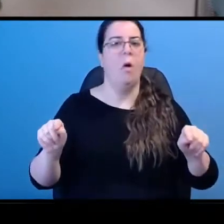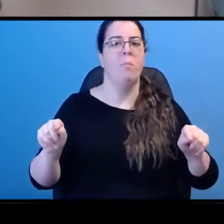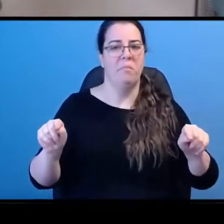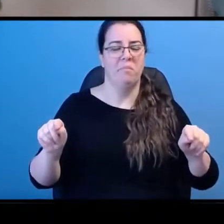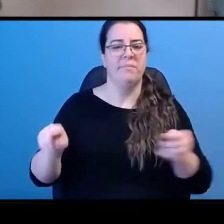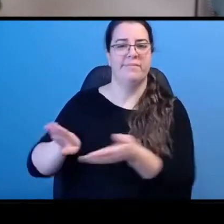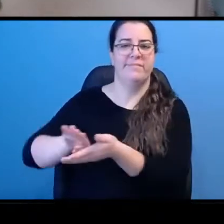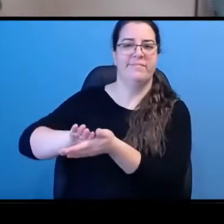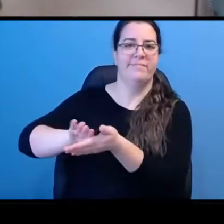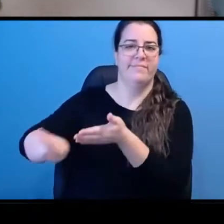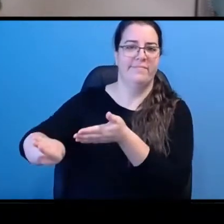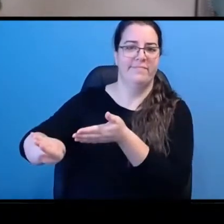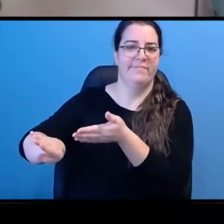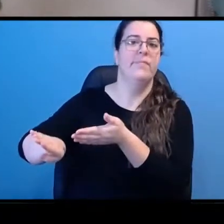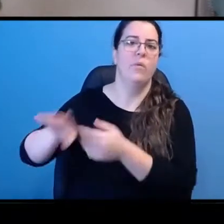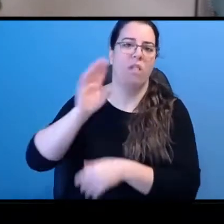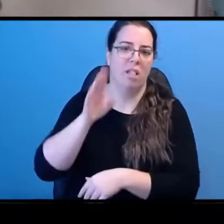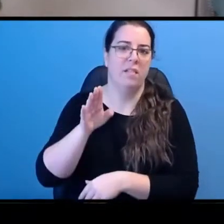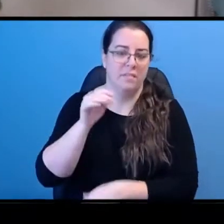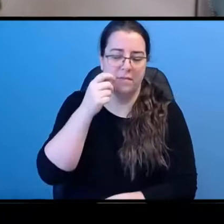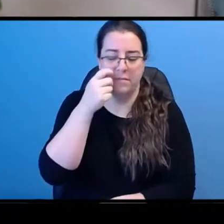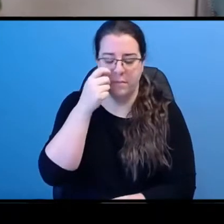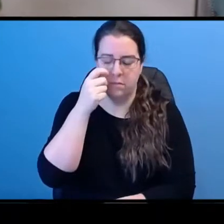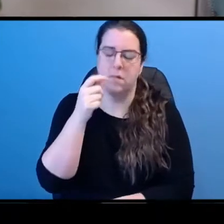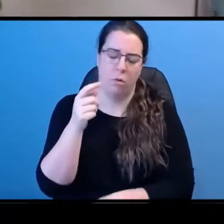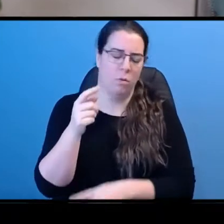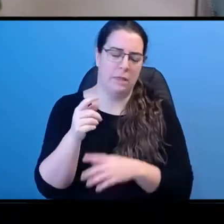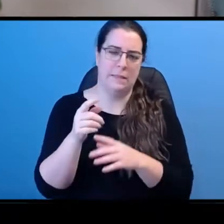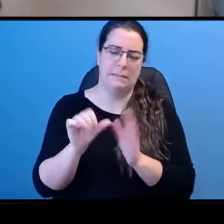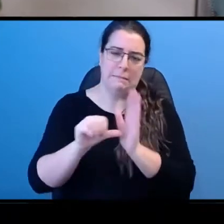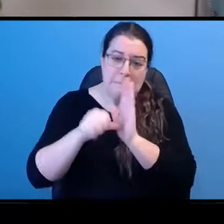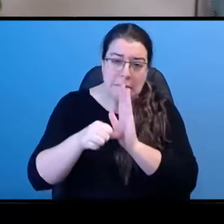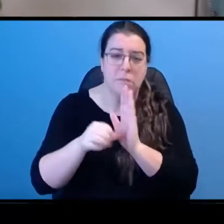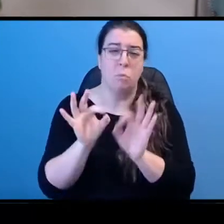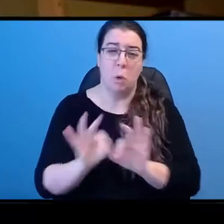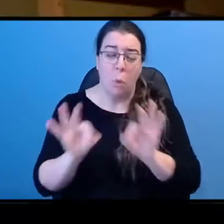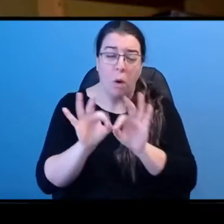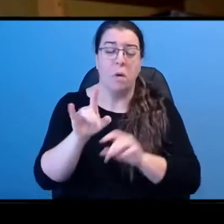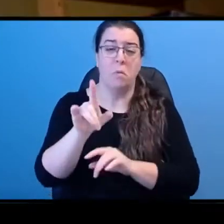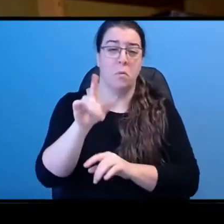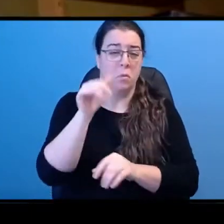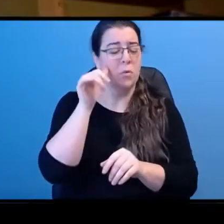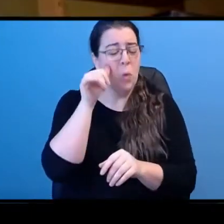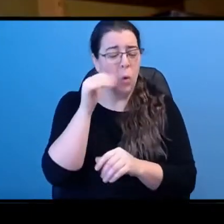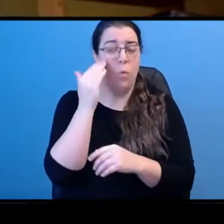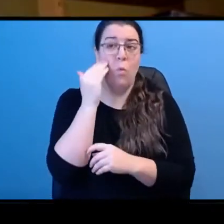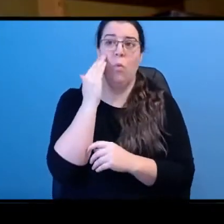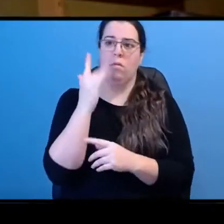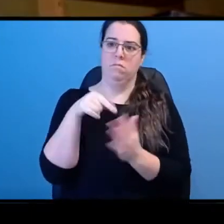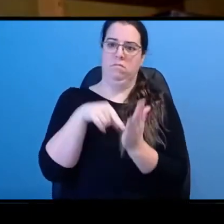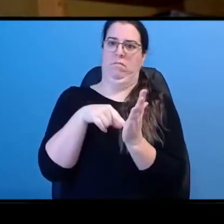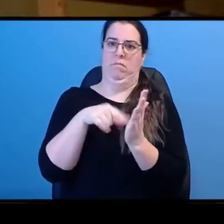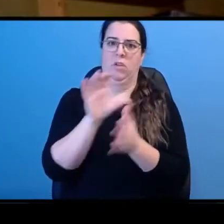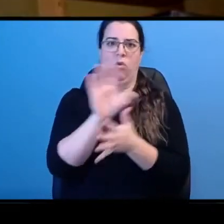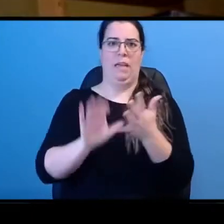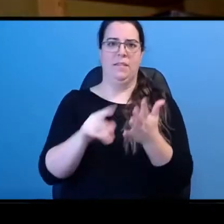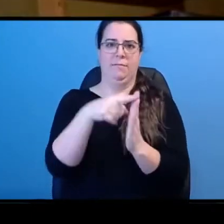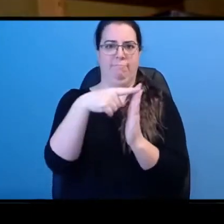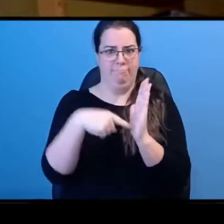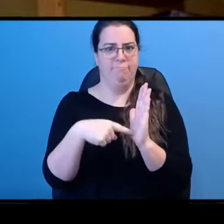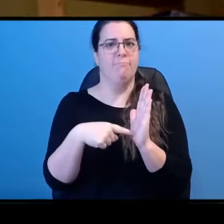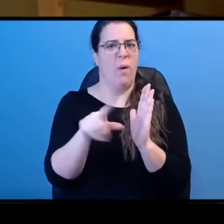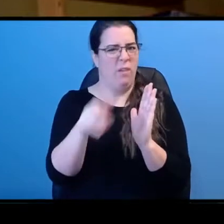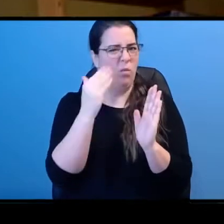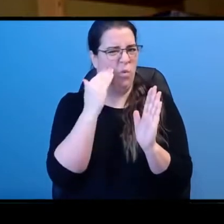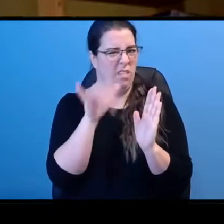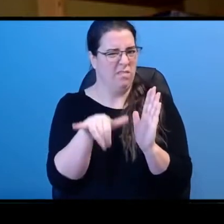the criteria can be really helpful. And I would say that if you're not sure, you've read the criteria, you've double-checked